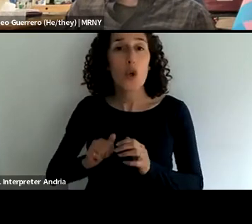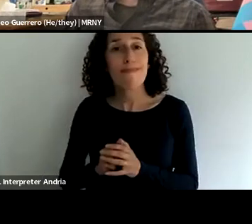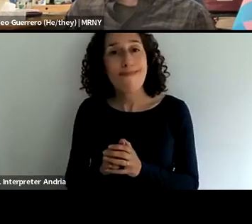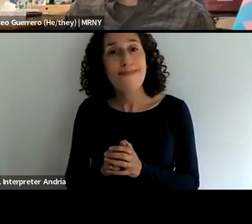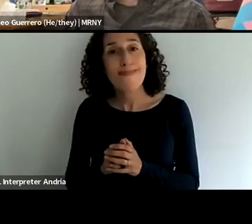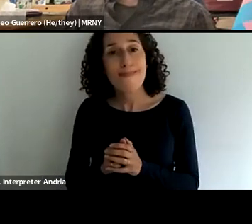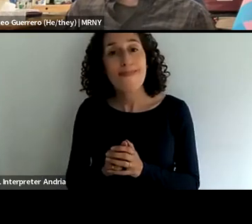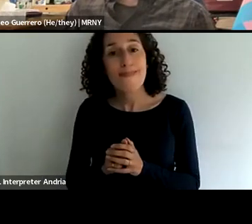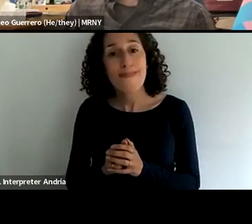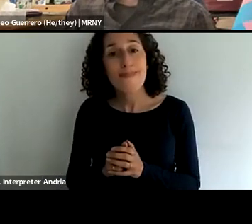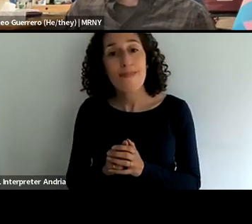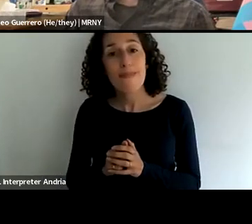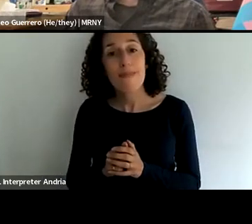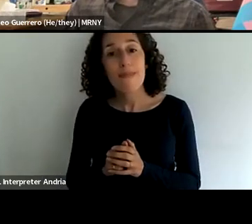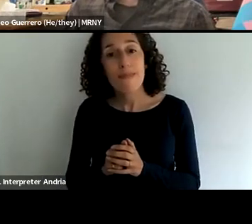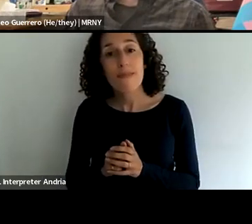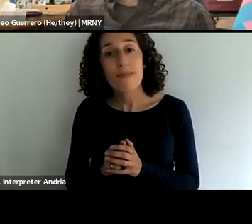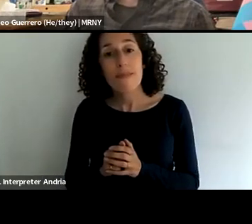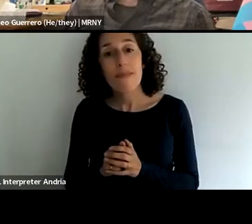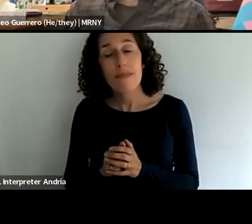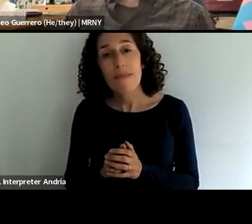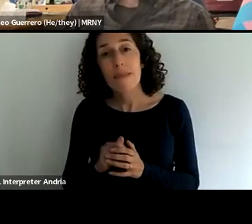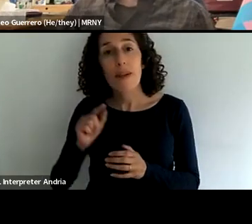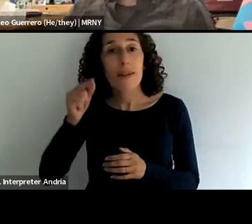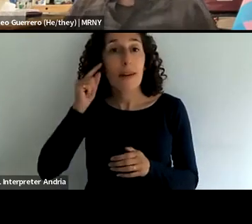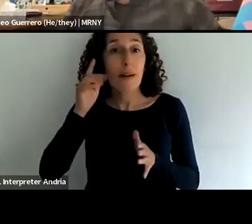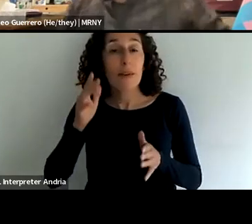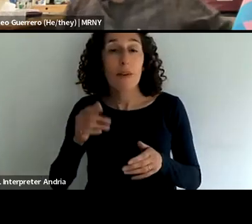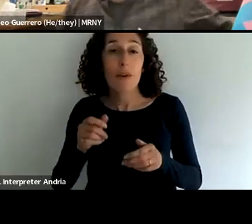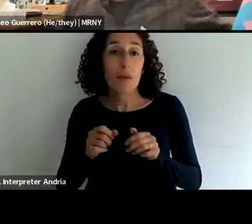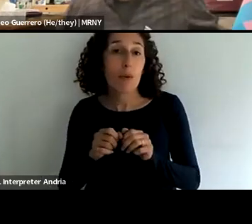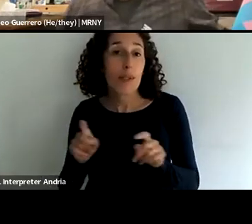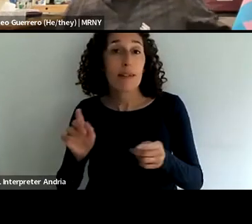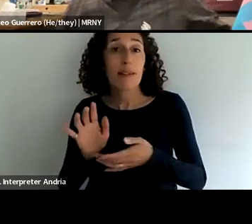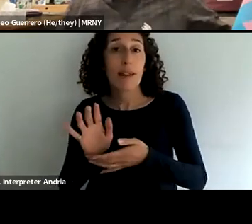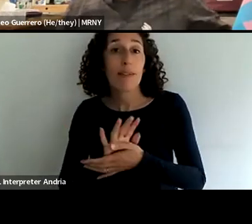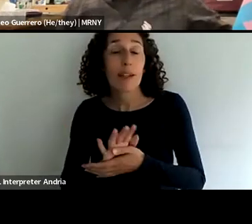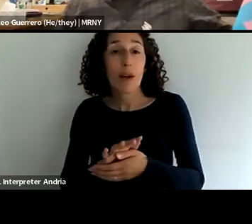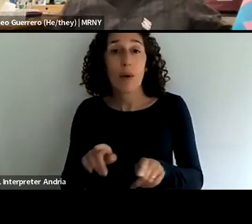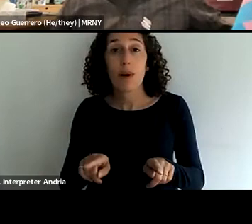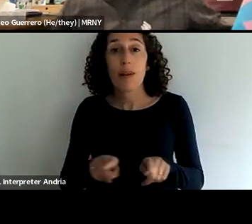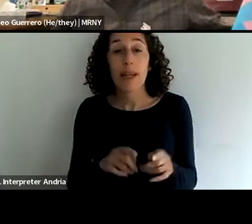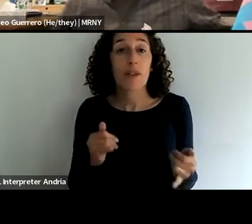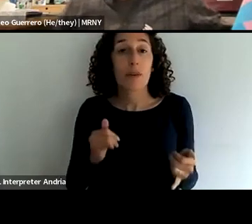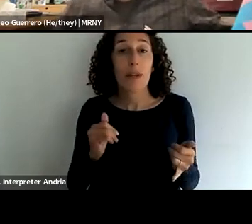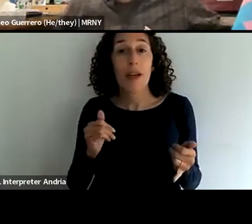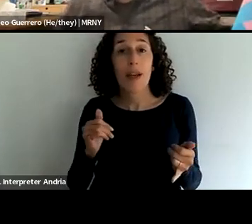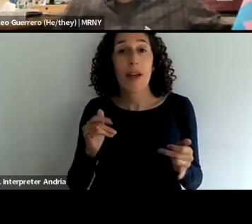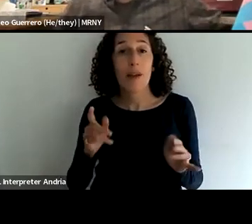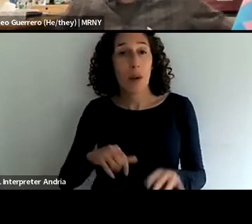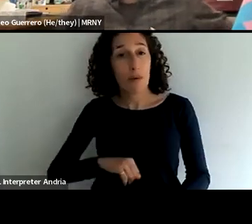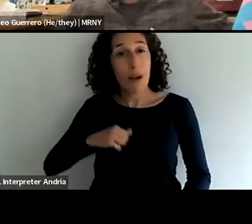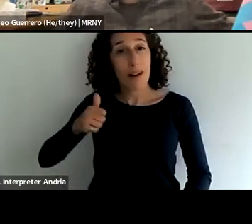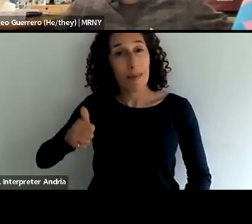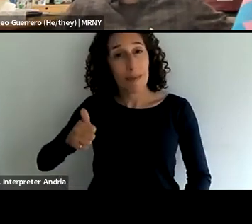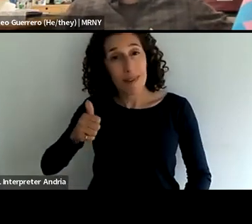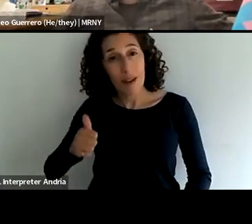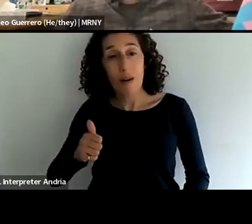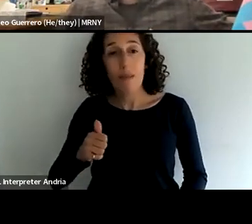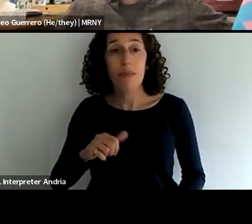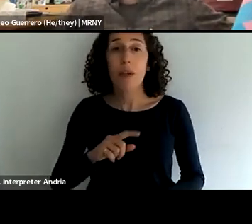and blue. The governor releases a video, as she did today. Elected officials